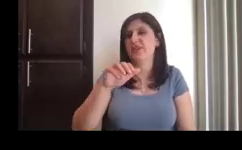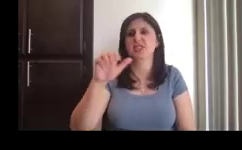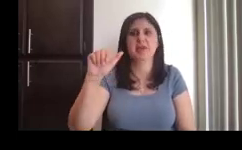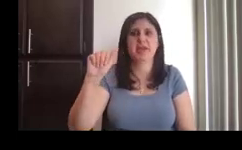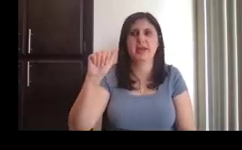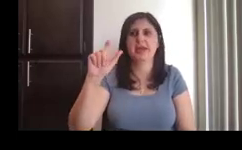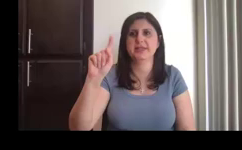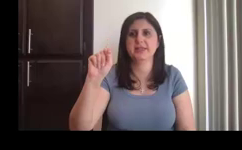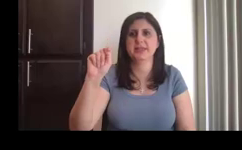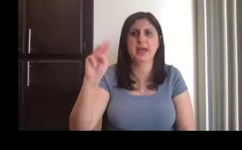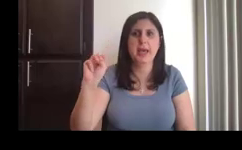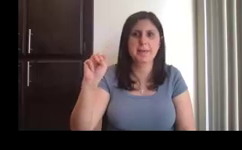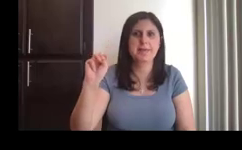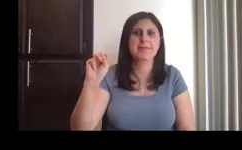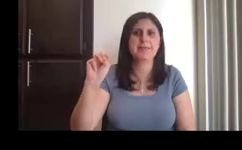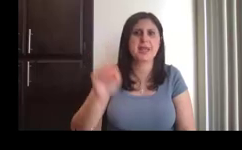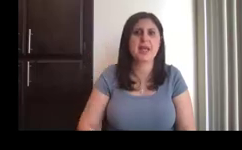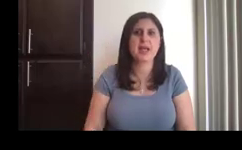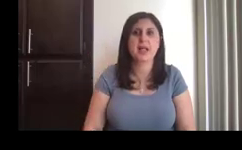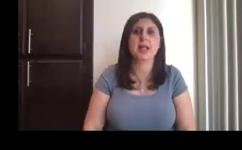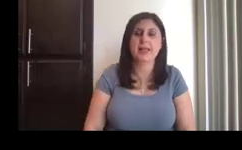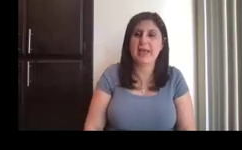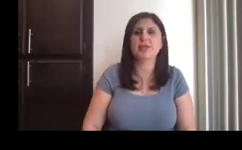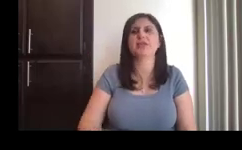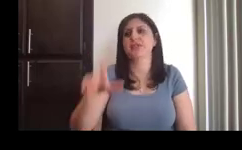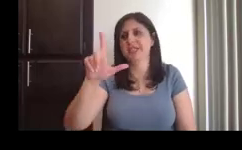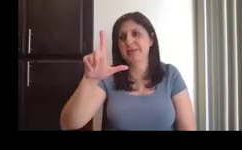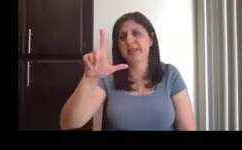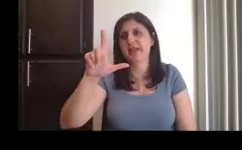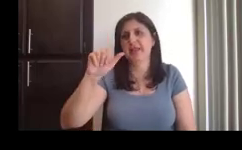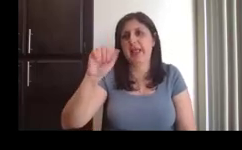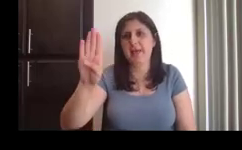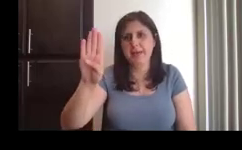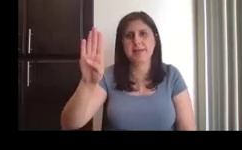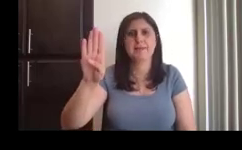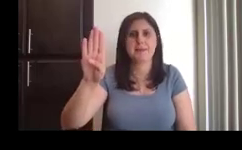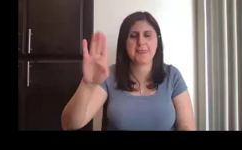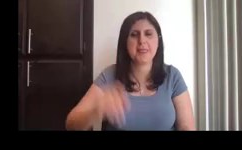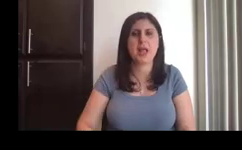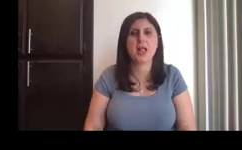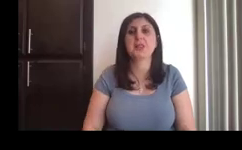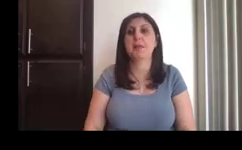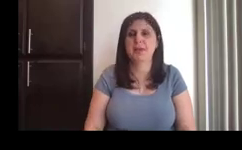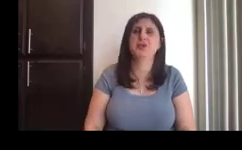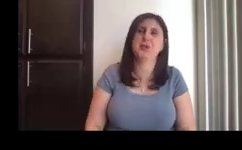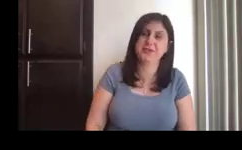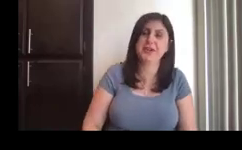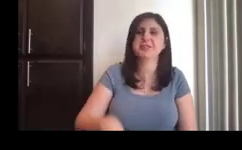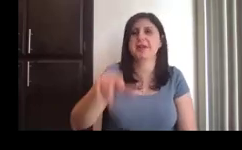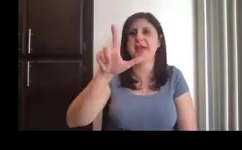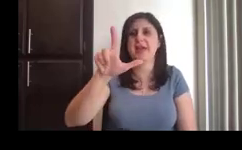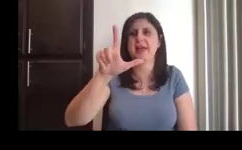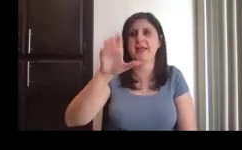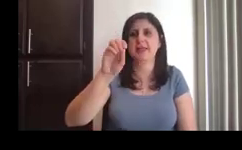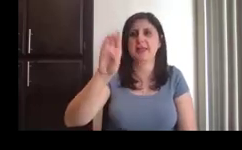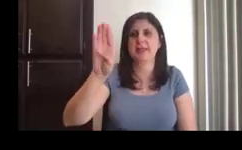ATM, you have to finger spell that. ATM. Lab, you have to finger spell that. Lab. Lobby, you have to